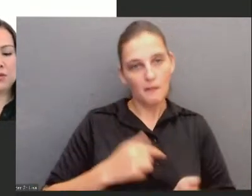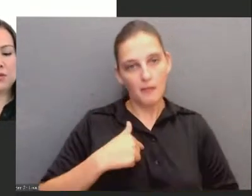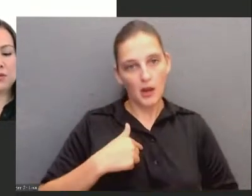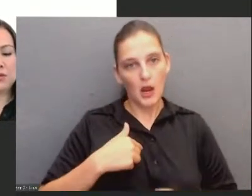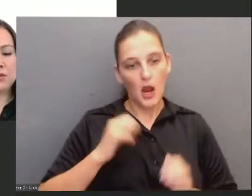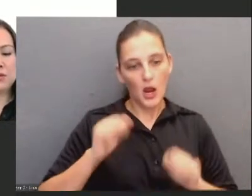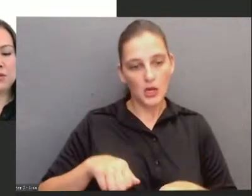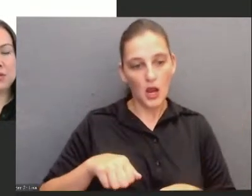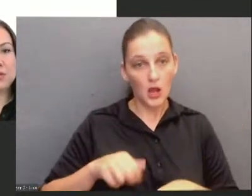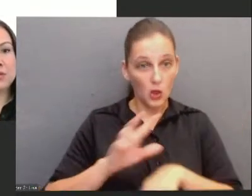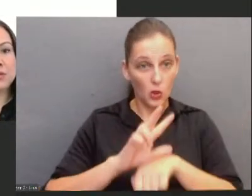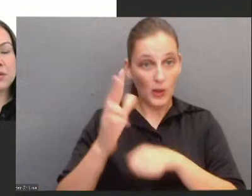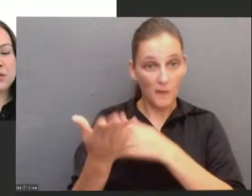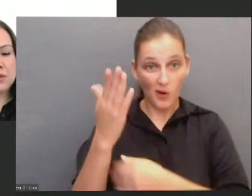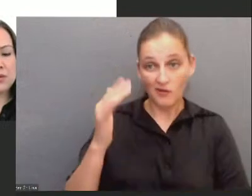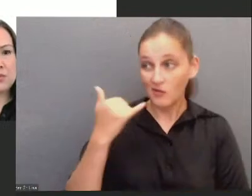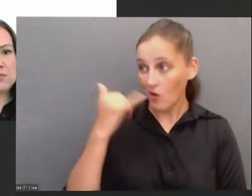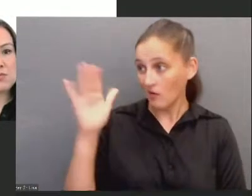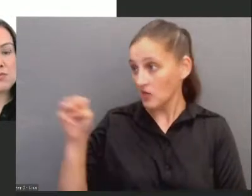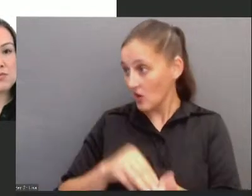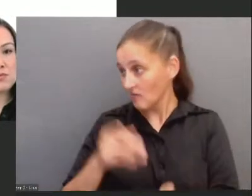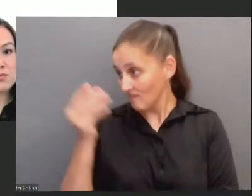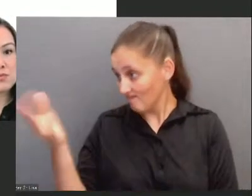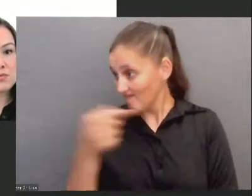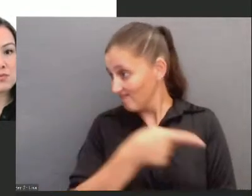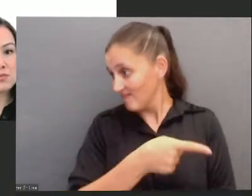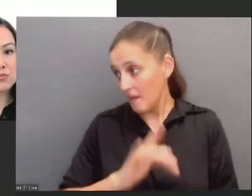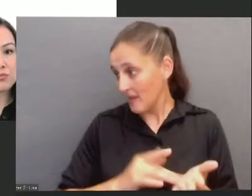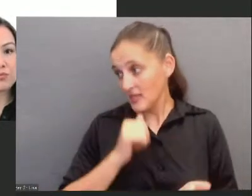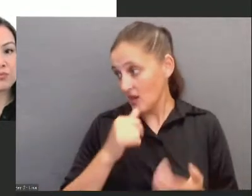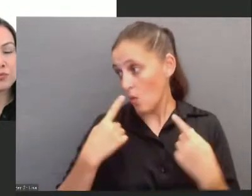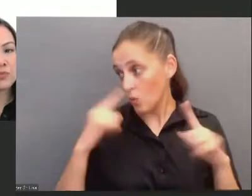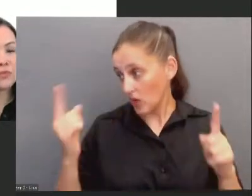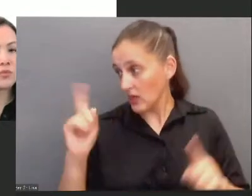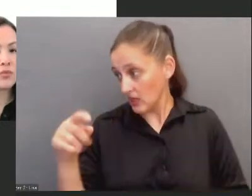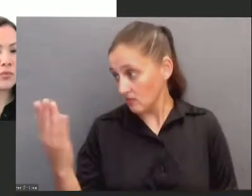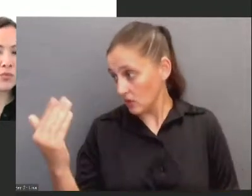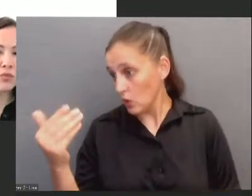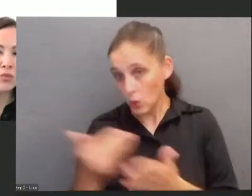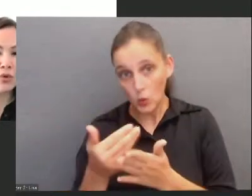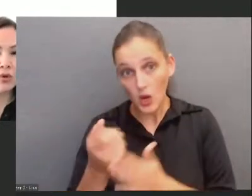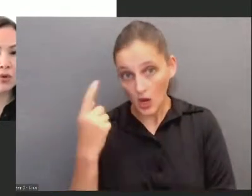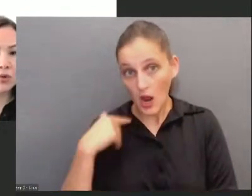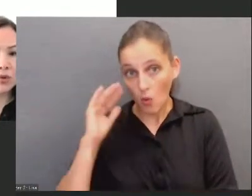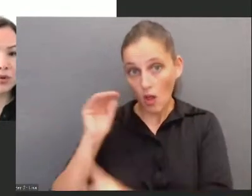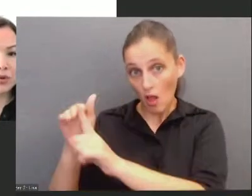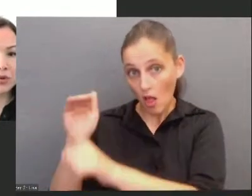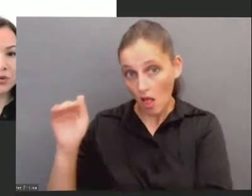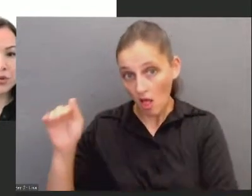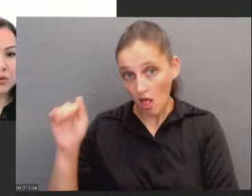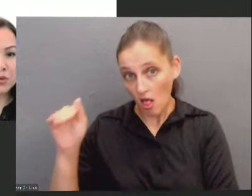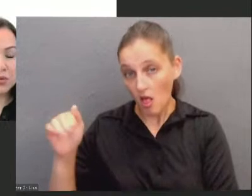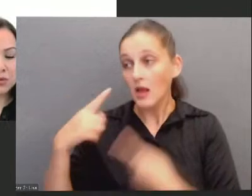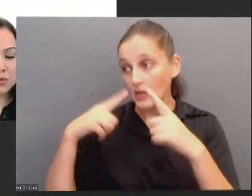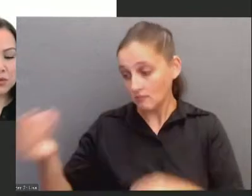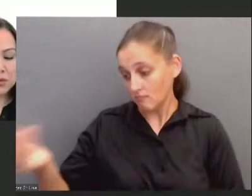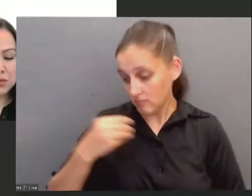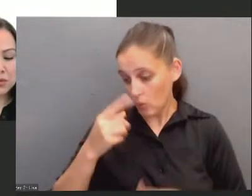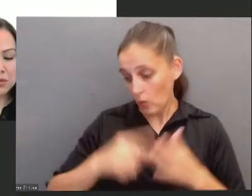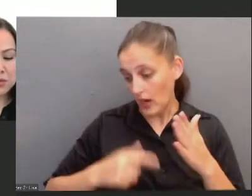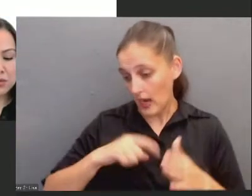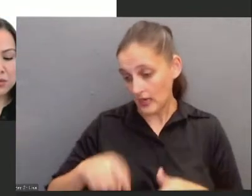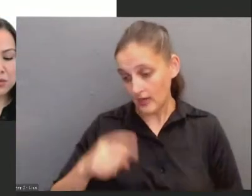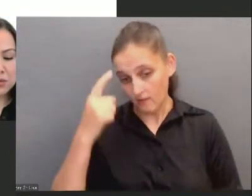I need something else. And I'm gonna keep bugging you until I get what I need for my patient, okay?